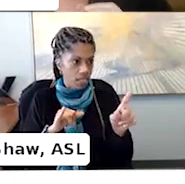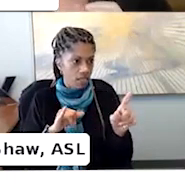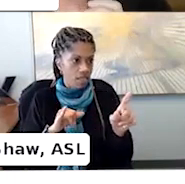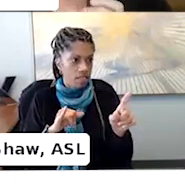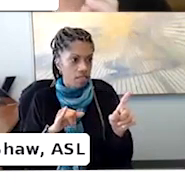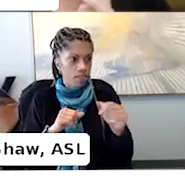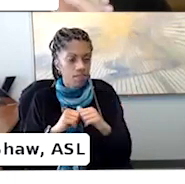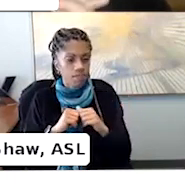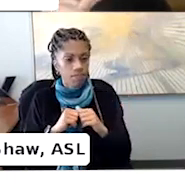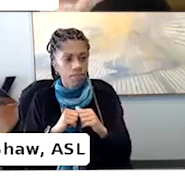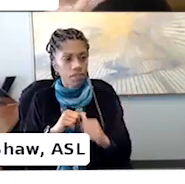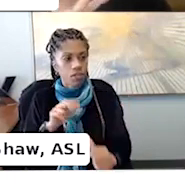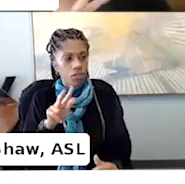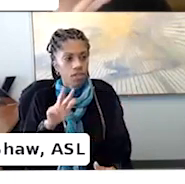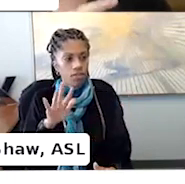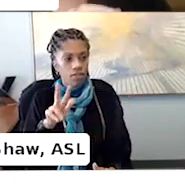slide here,